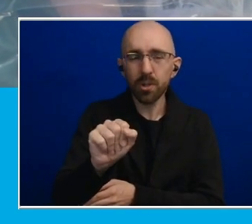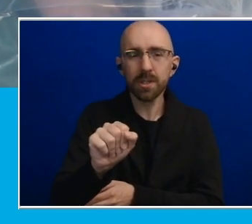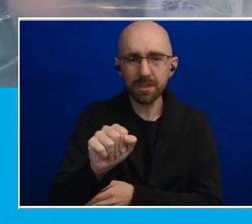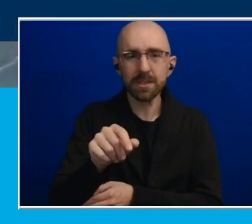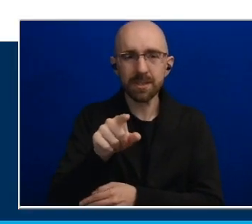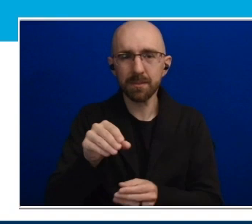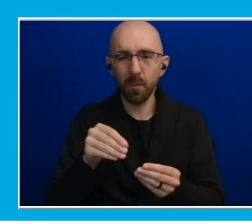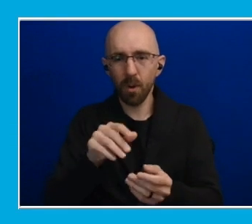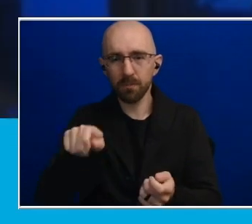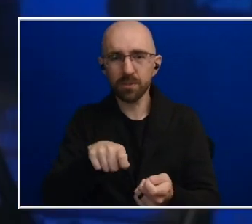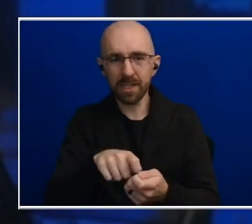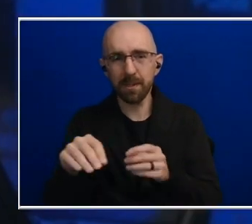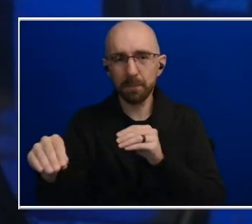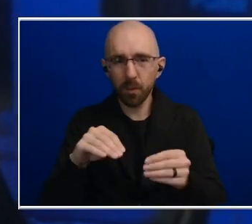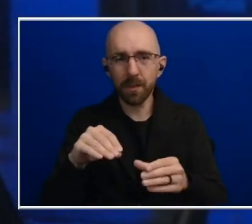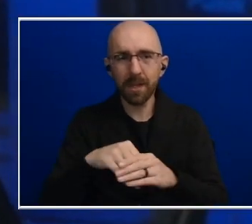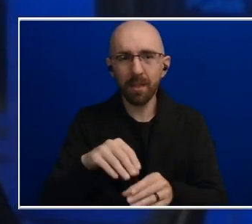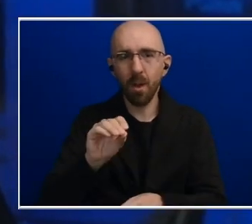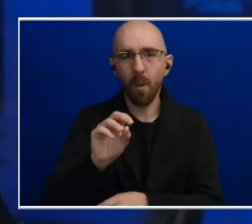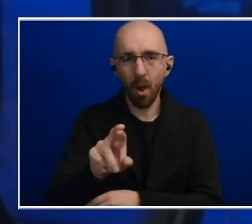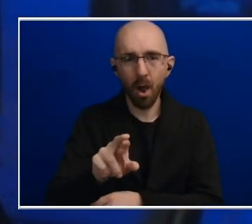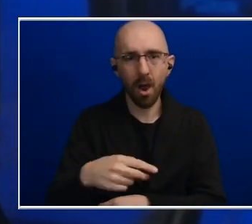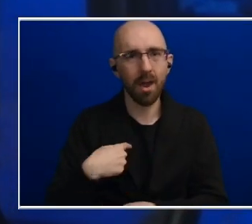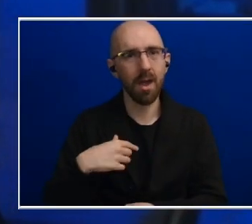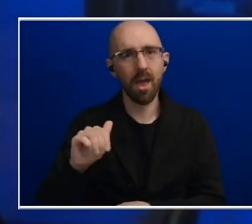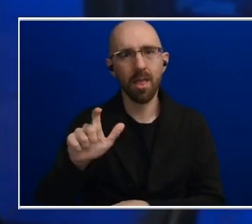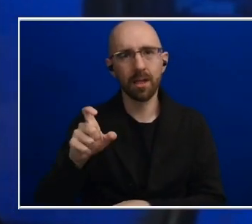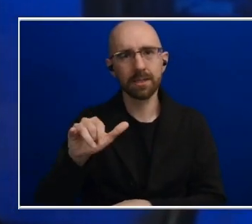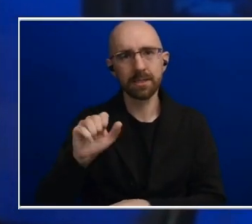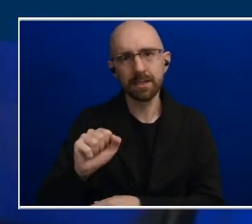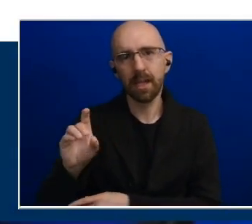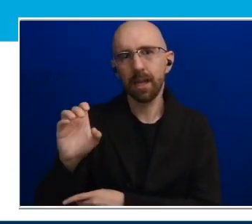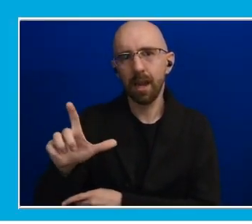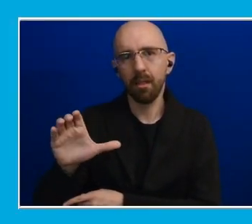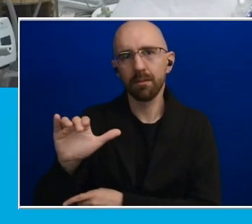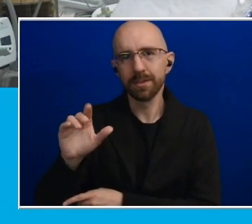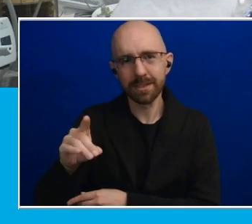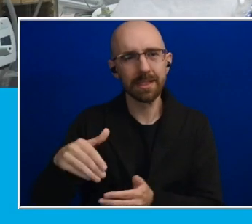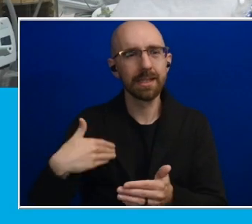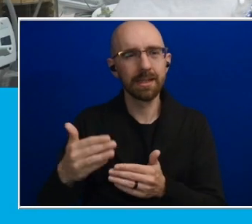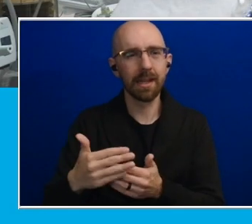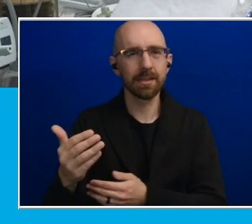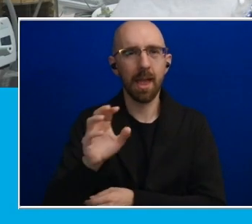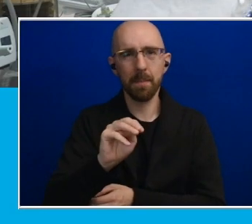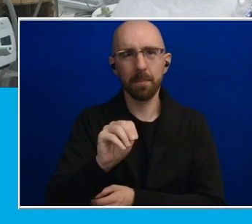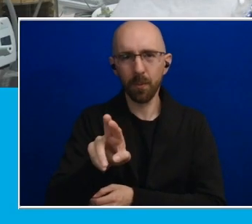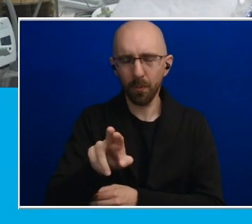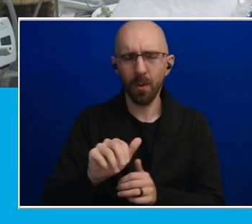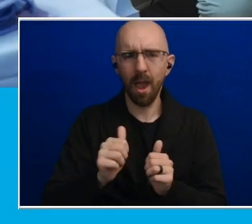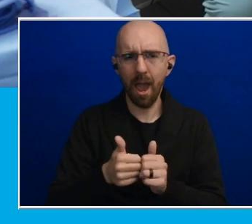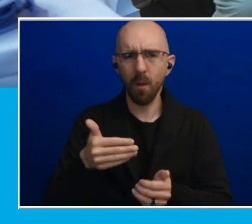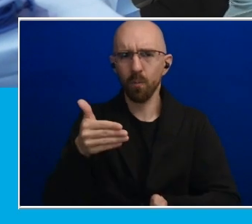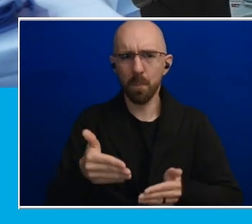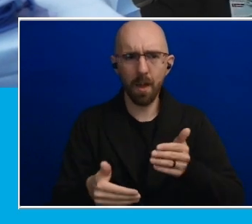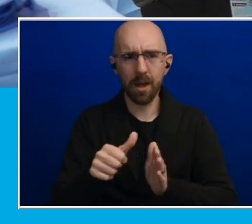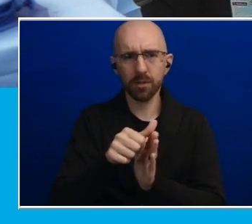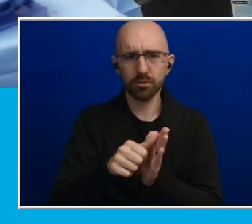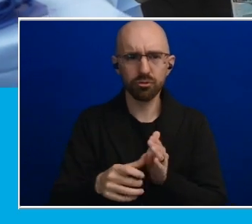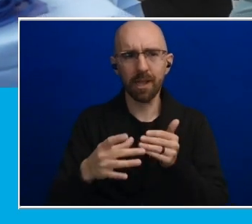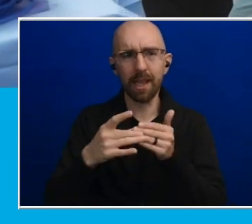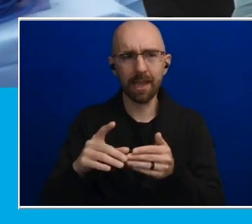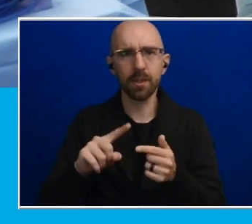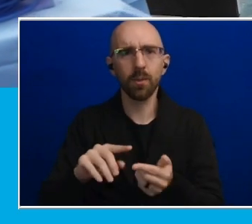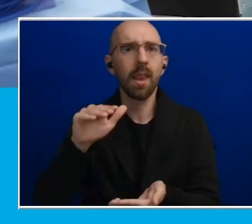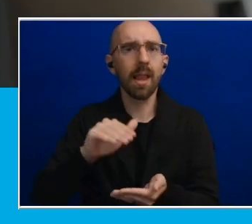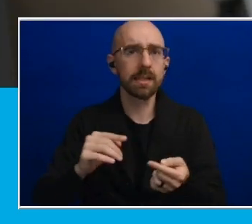the OR. I'm Alexis Del Cid on the next Morning Medical Update, how robotic surgery leads to less pain